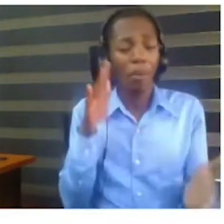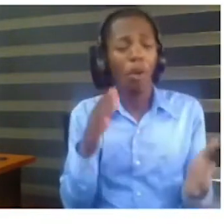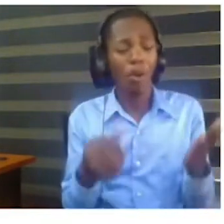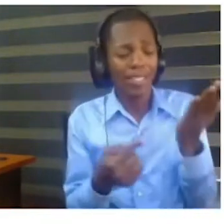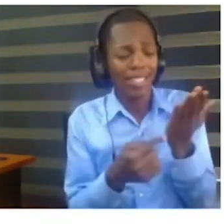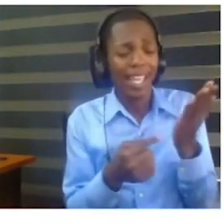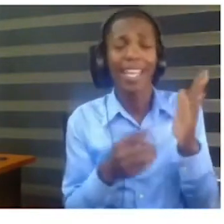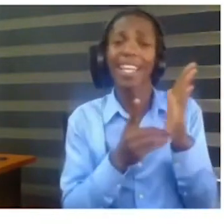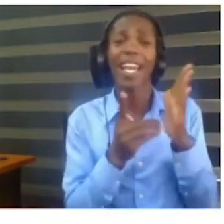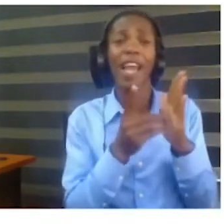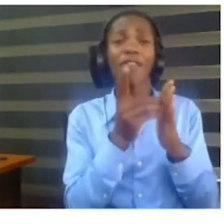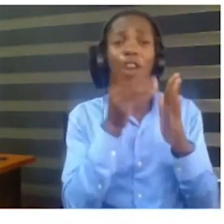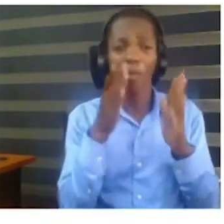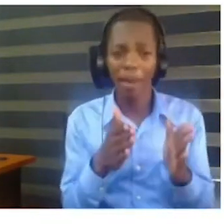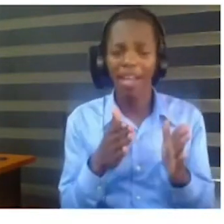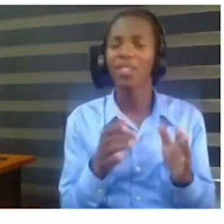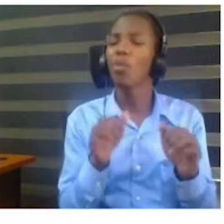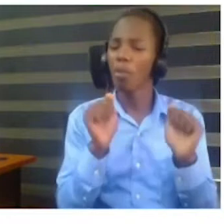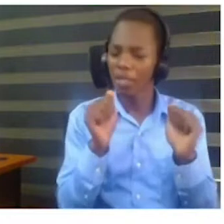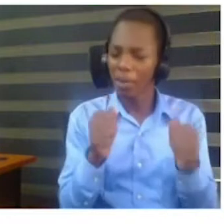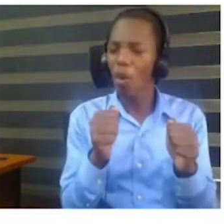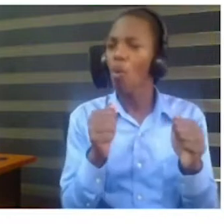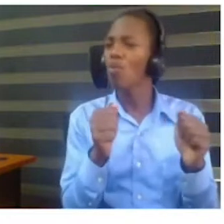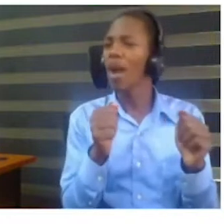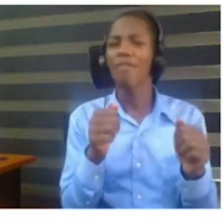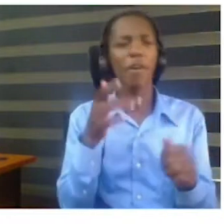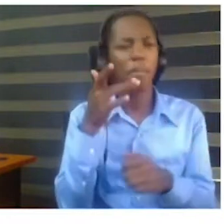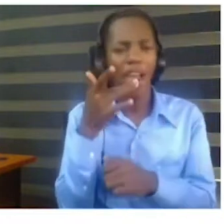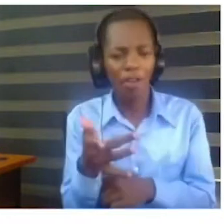prioritizing accessibility rather than treating it as charity.